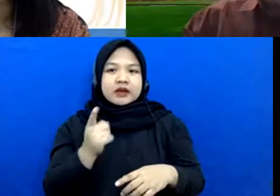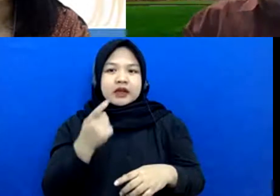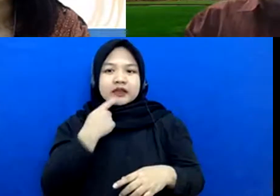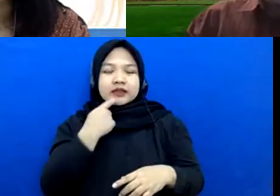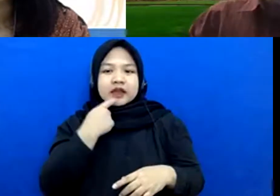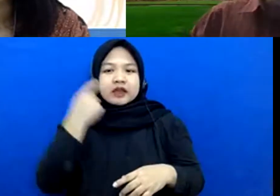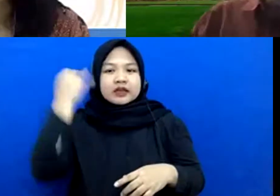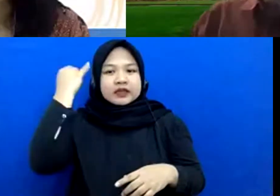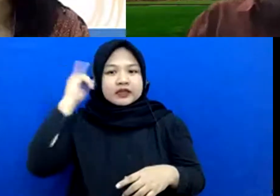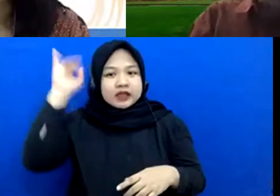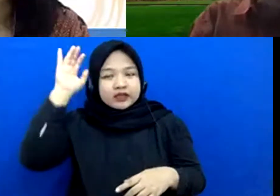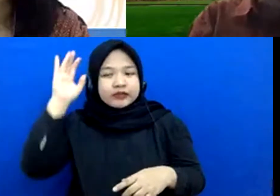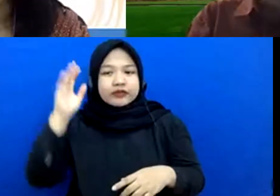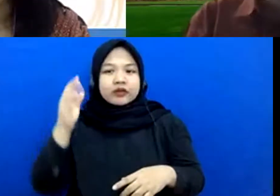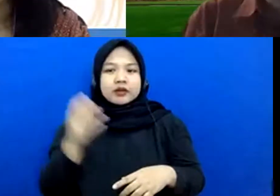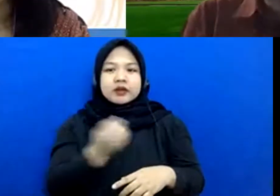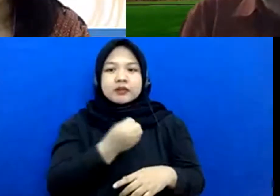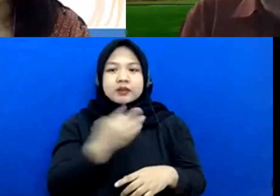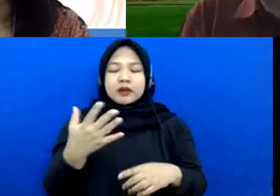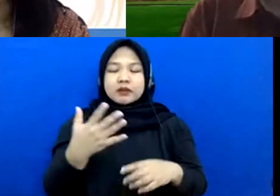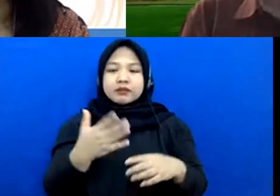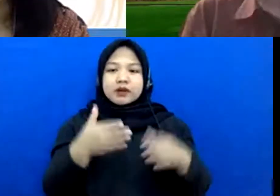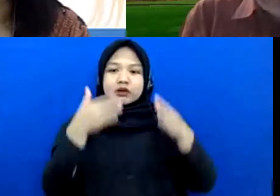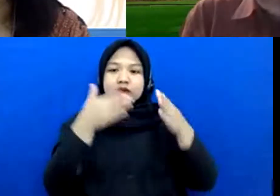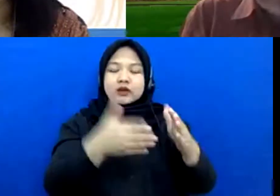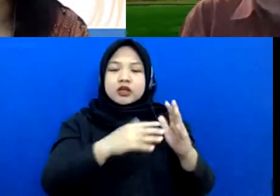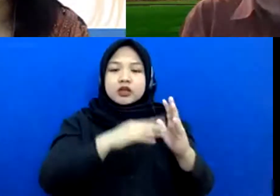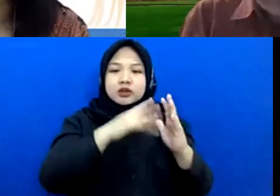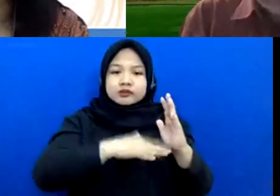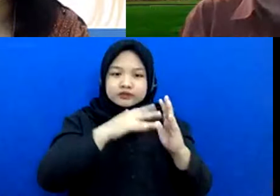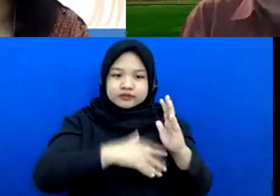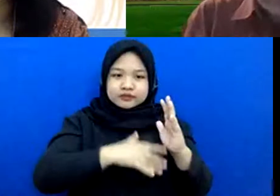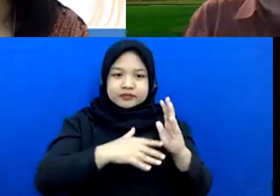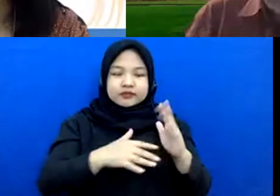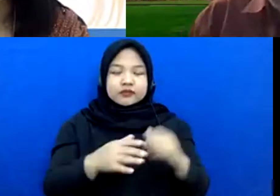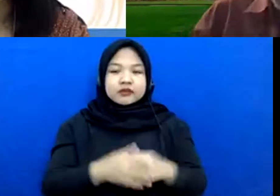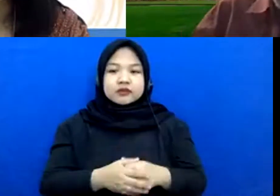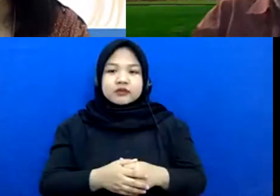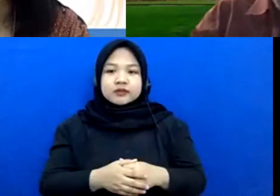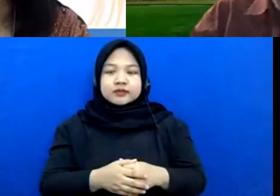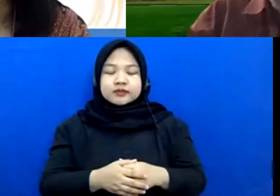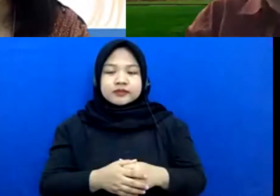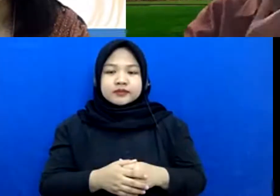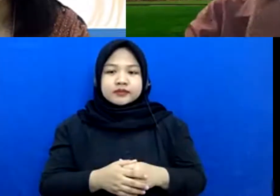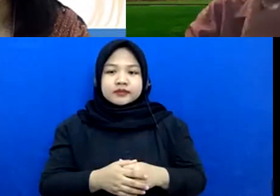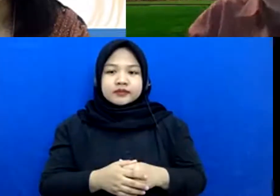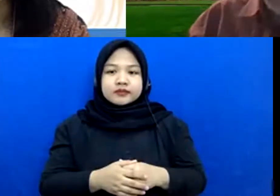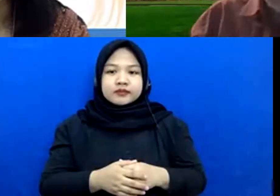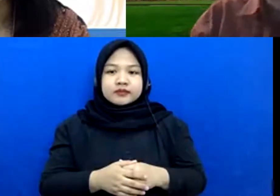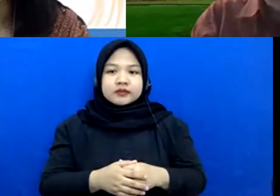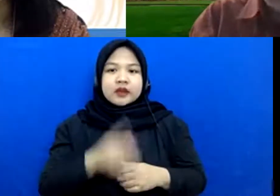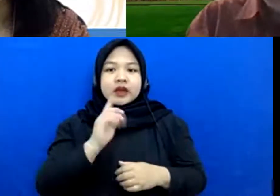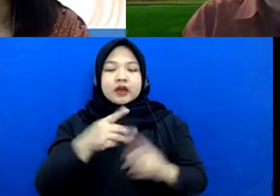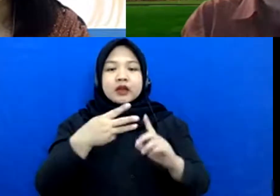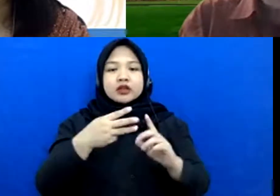initiative, I think, as part of this particular study. I like the way that you've conceptualized it within the